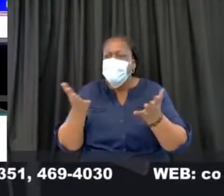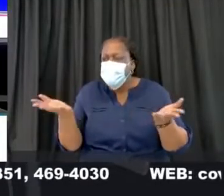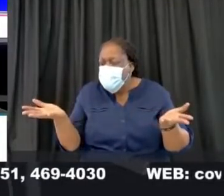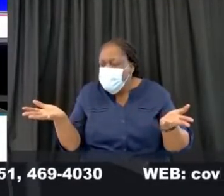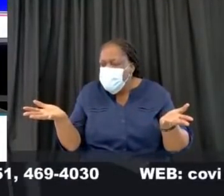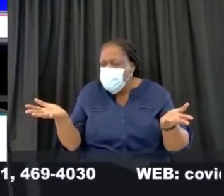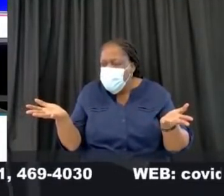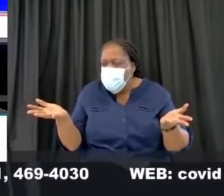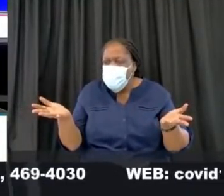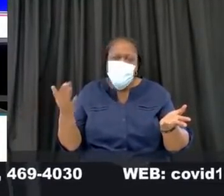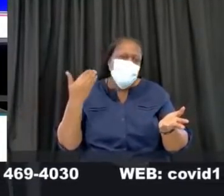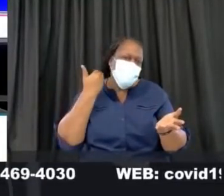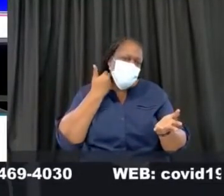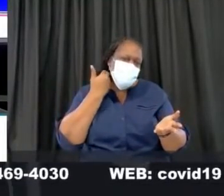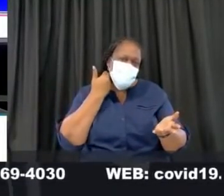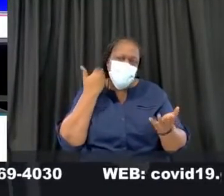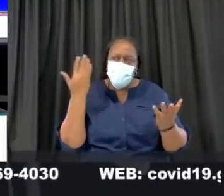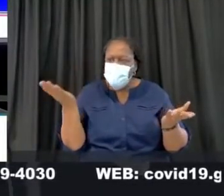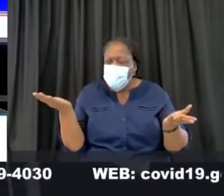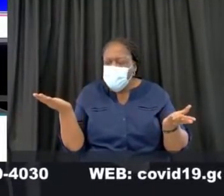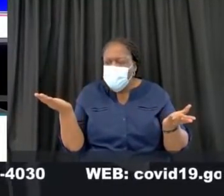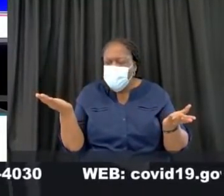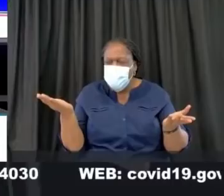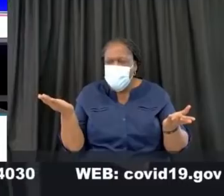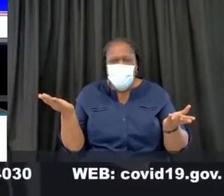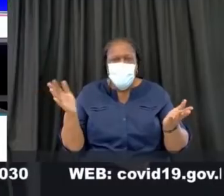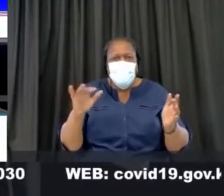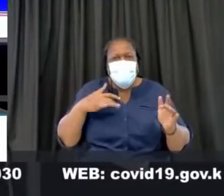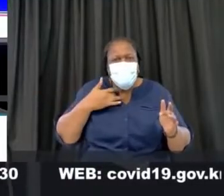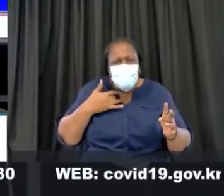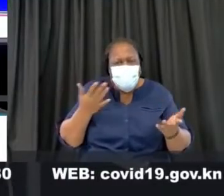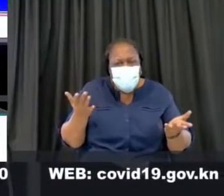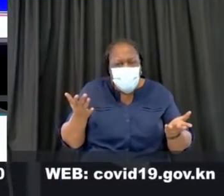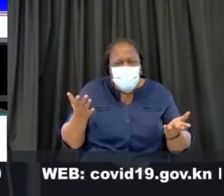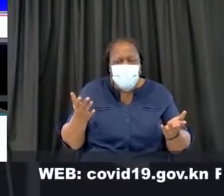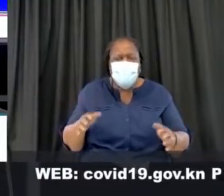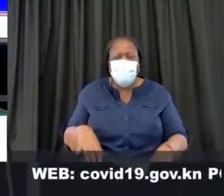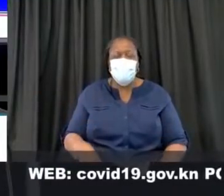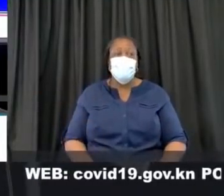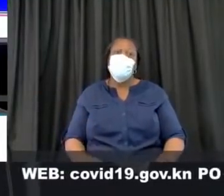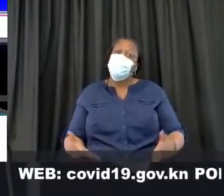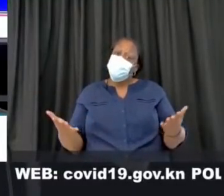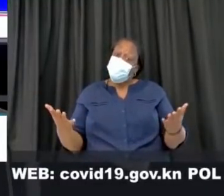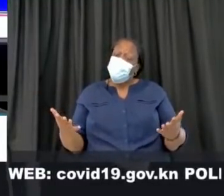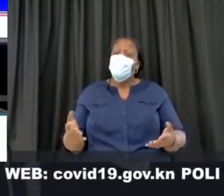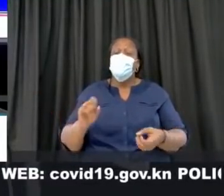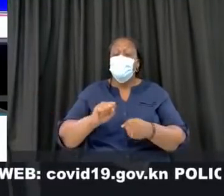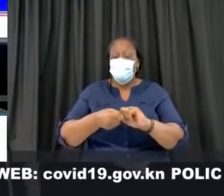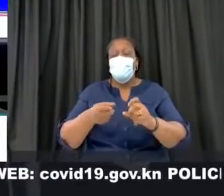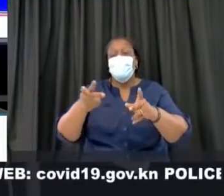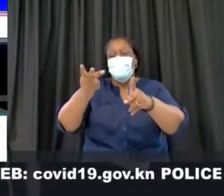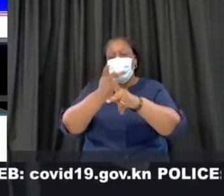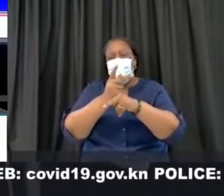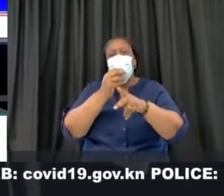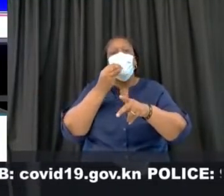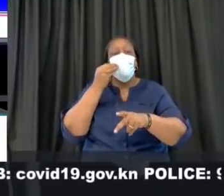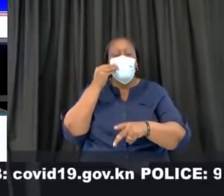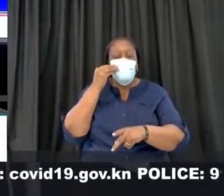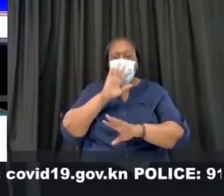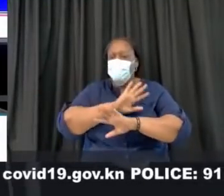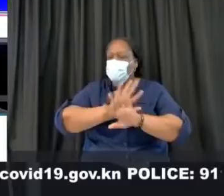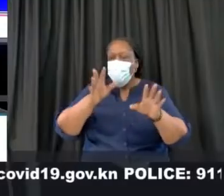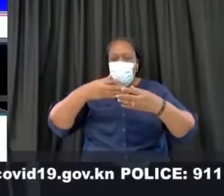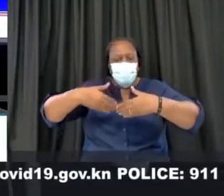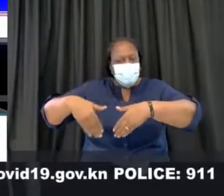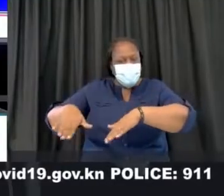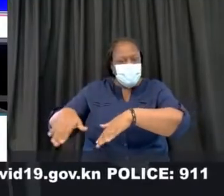I mentioned. And they're very simple. Okay, so vomiting, you look for vomiting, diarrhea, coughing,